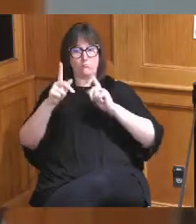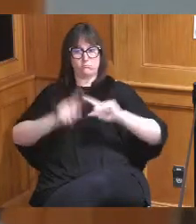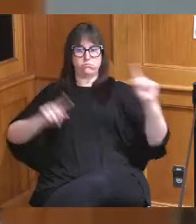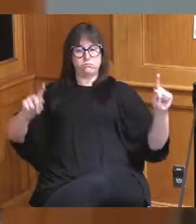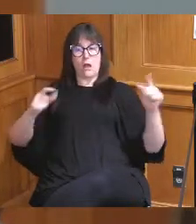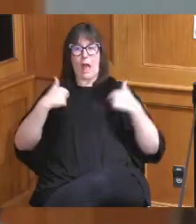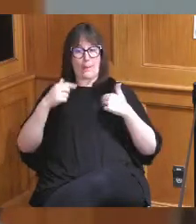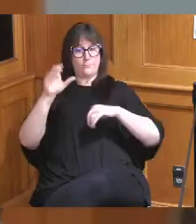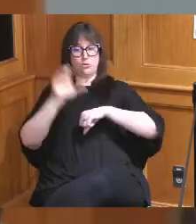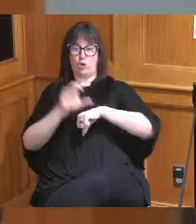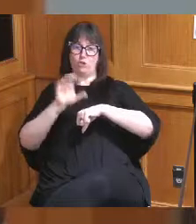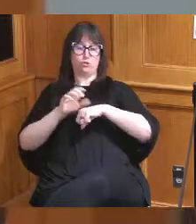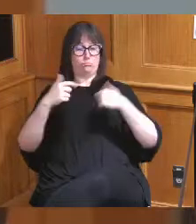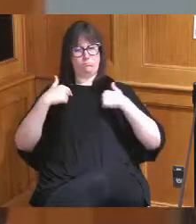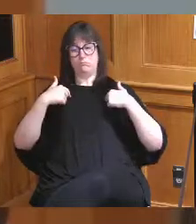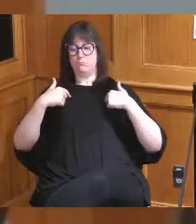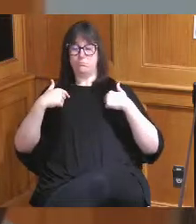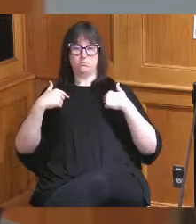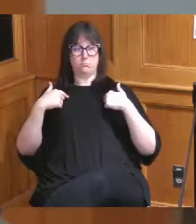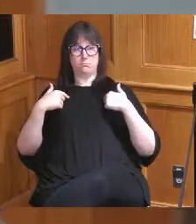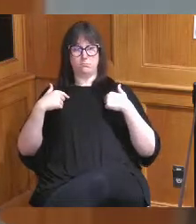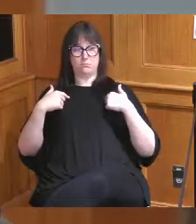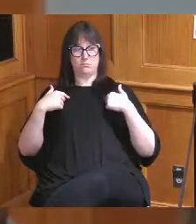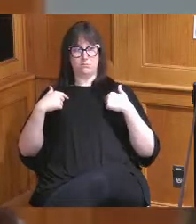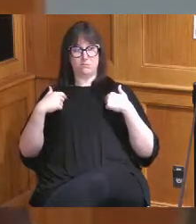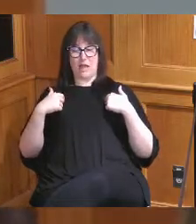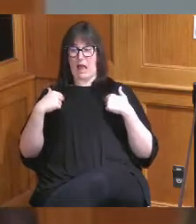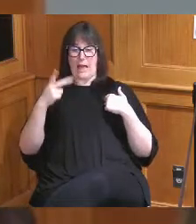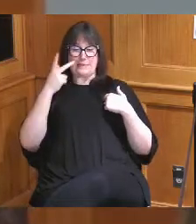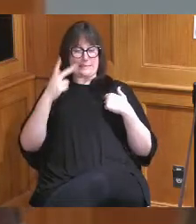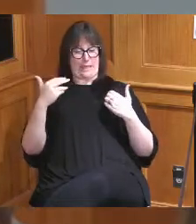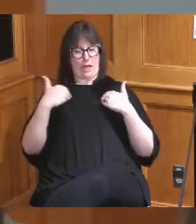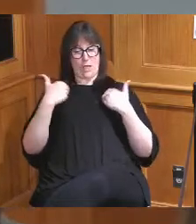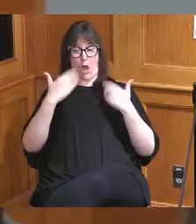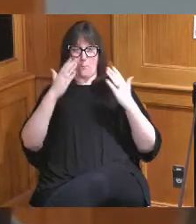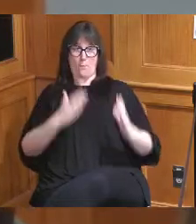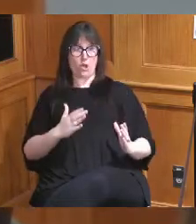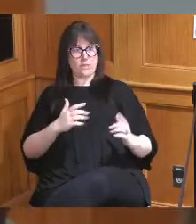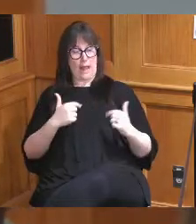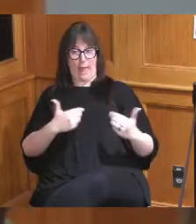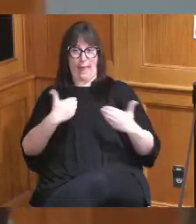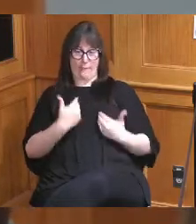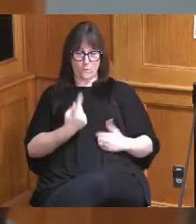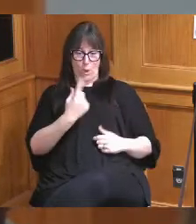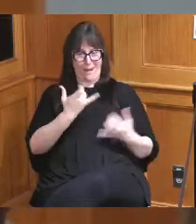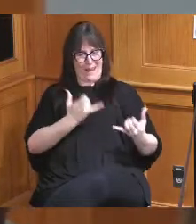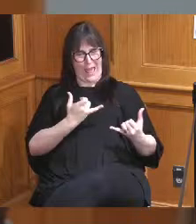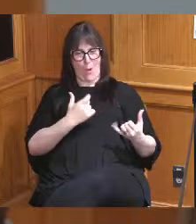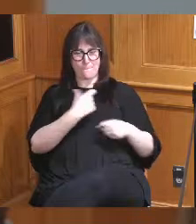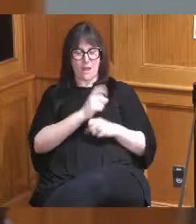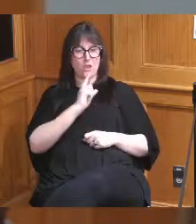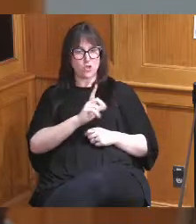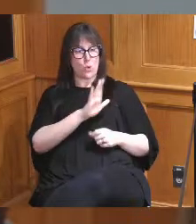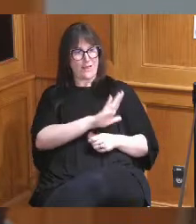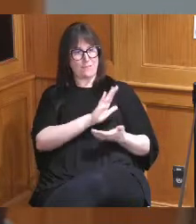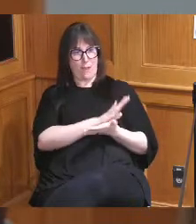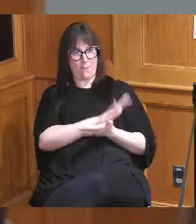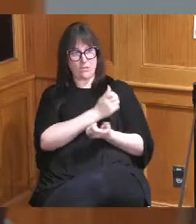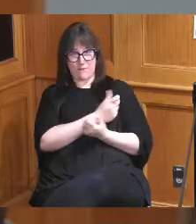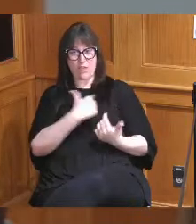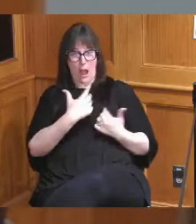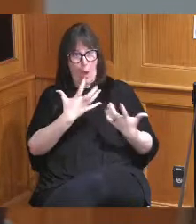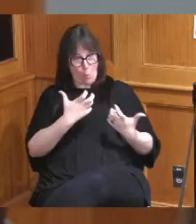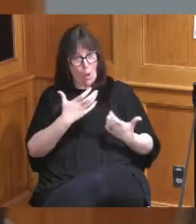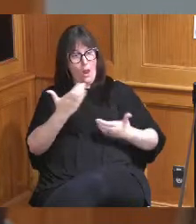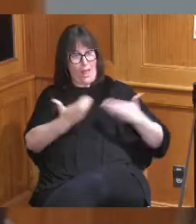church, so you know all I got to see is that right young person. I got one right now that I'm making sure he got all his paperwork because I want to hire him. I